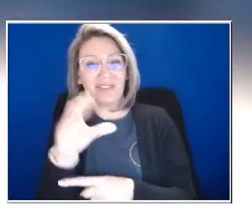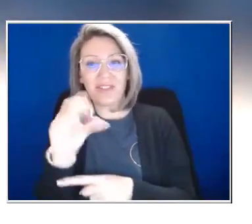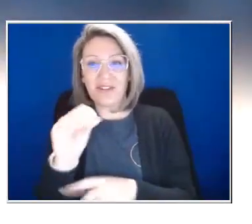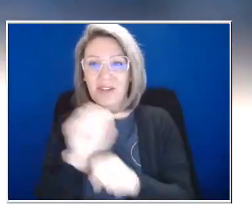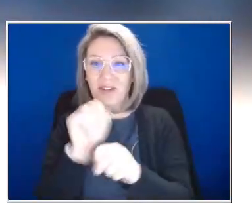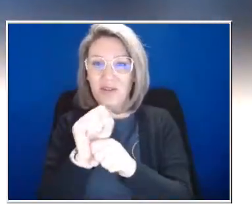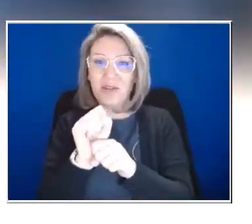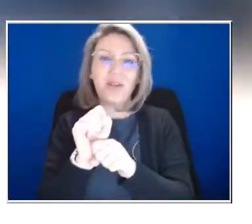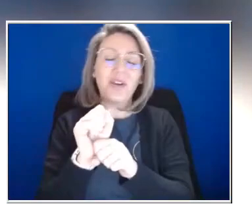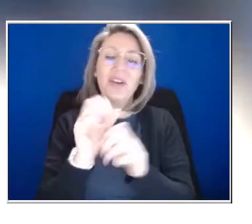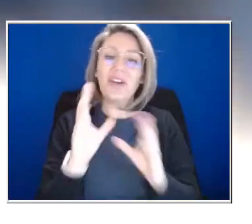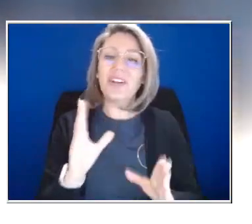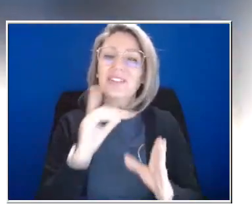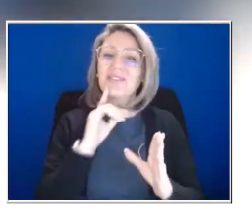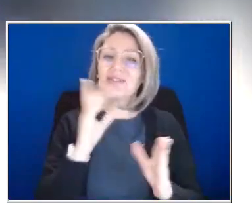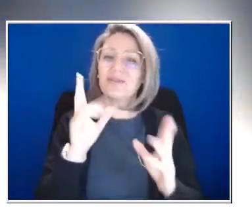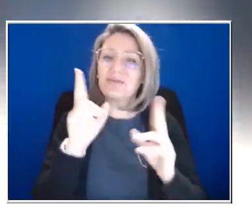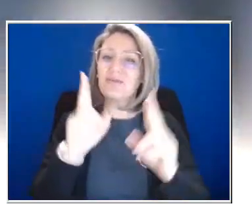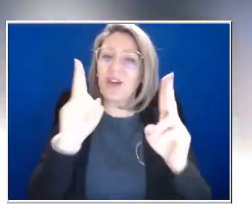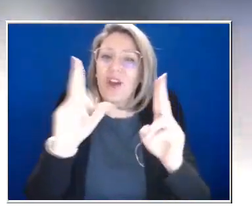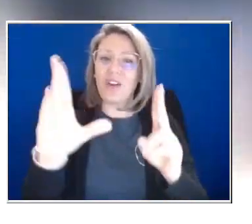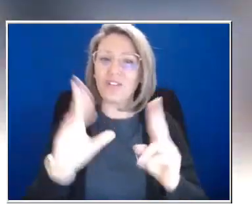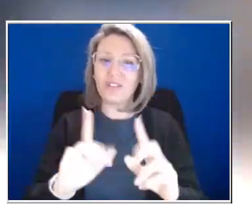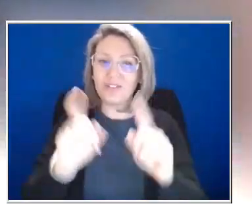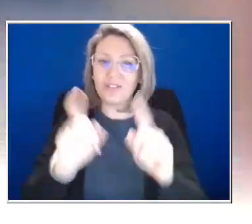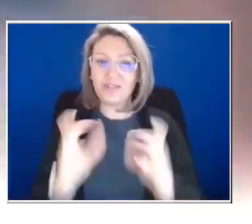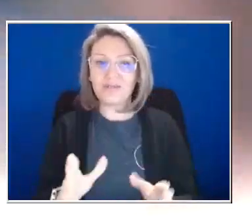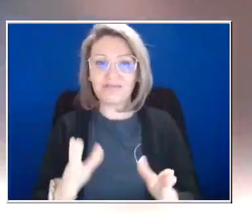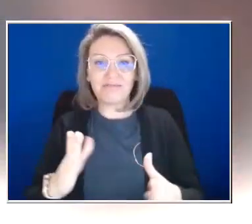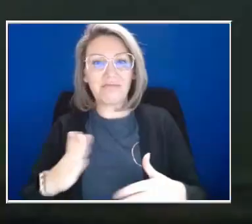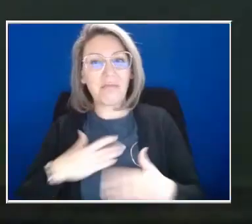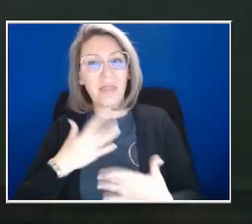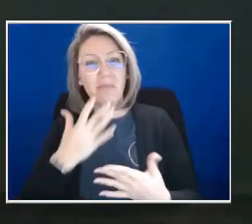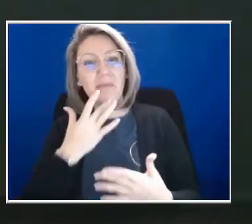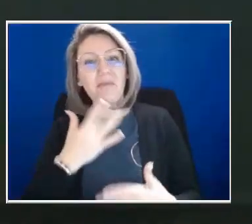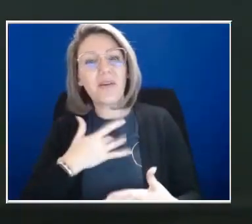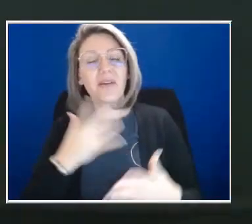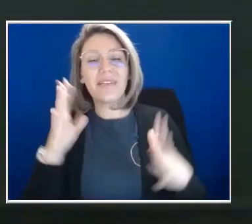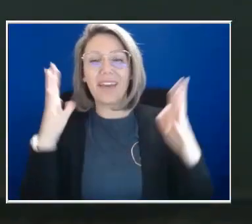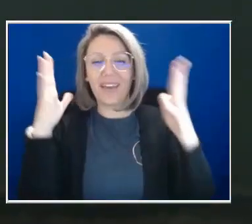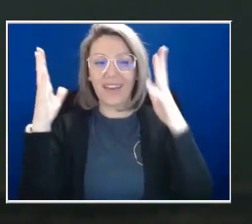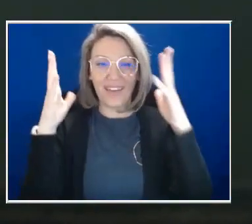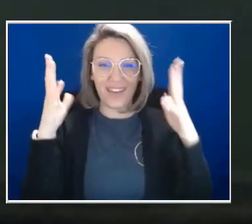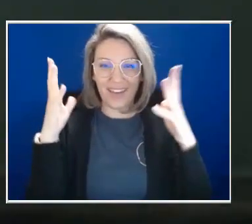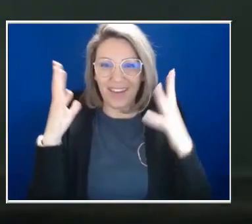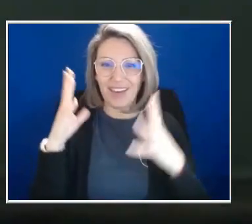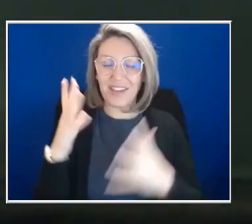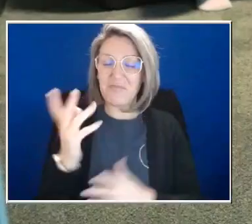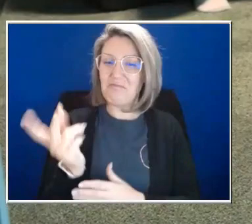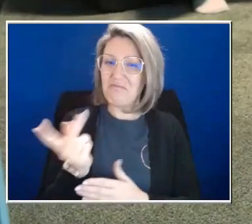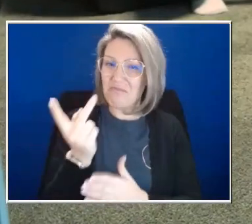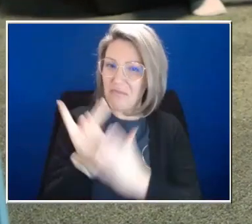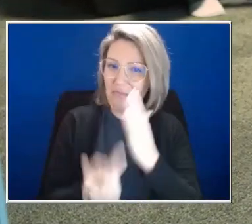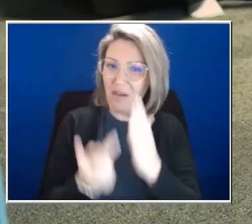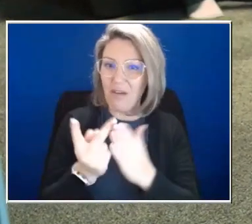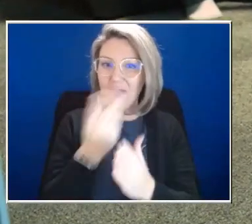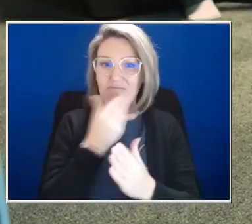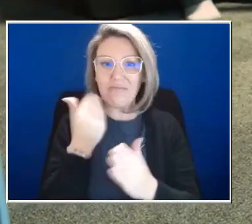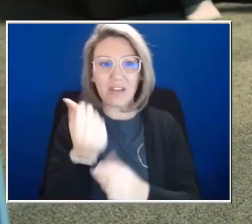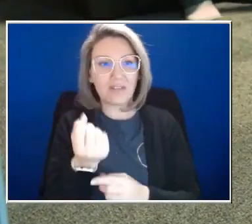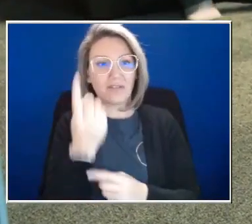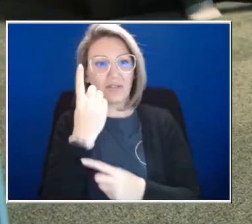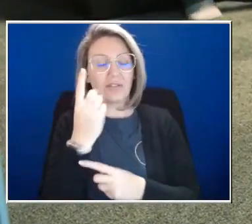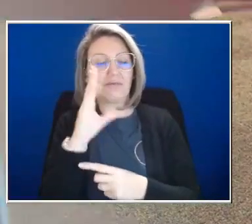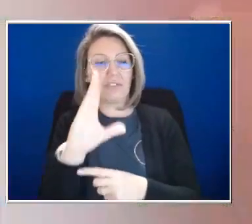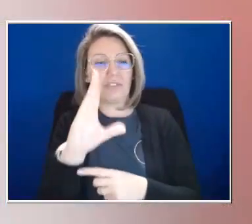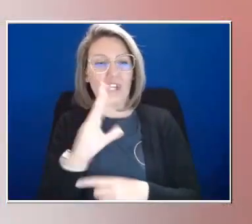her donor. Everybody read their card, right? Both Christina and Corey now have a better understanding of the heart disease that